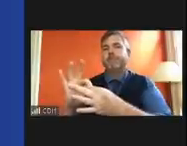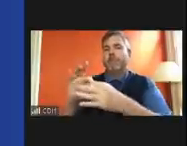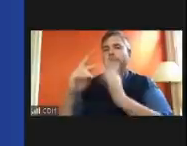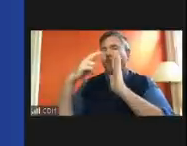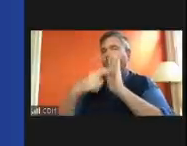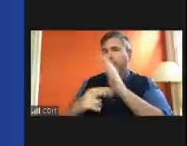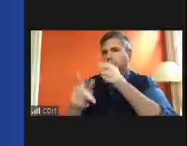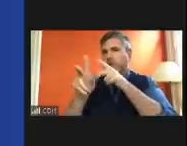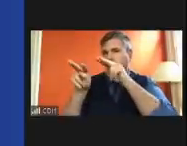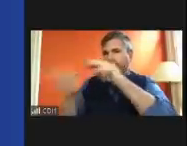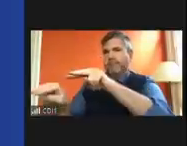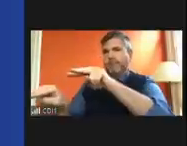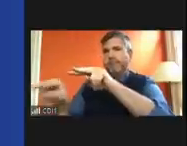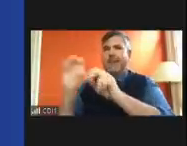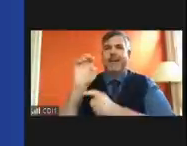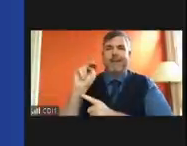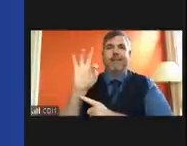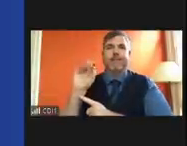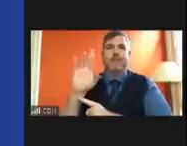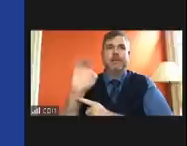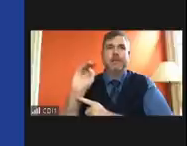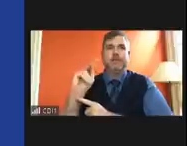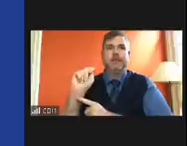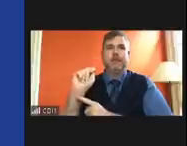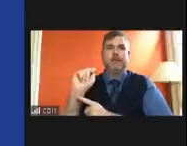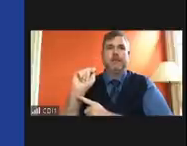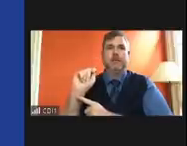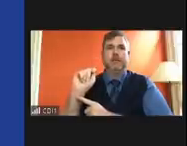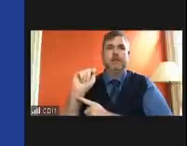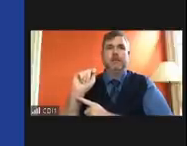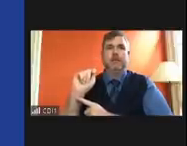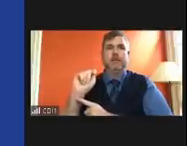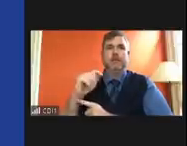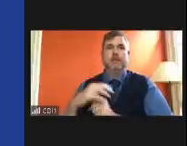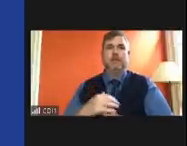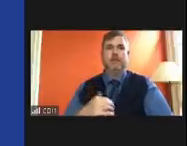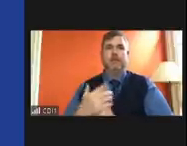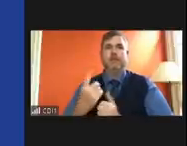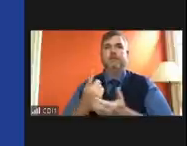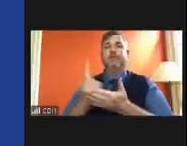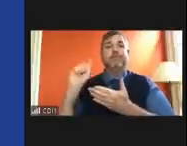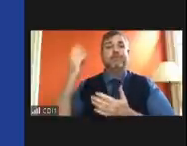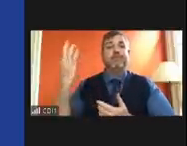On Friday of last implemented a shelter-in-place